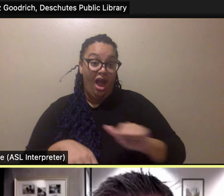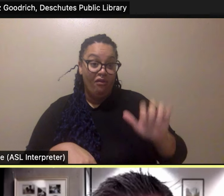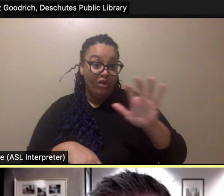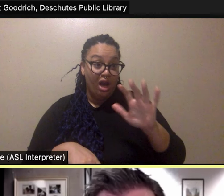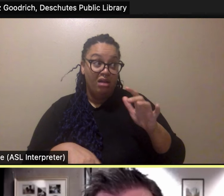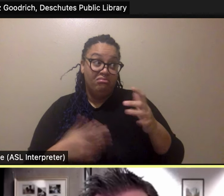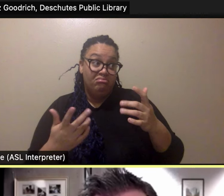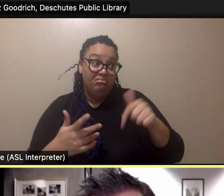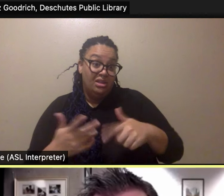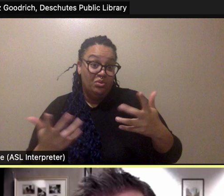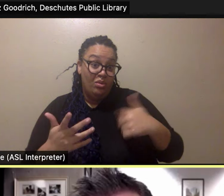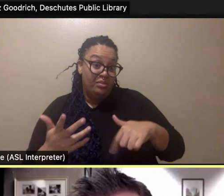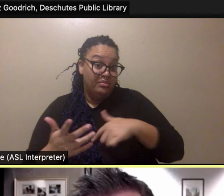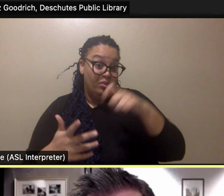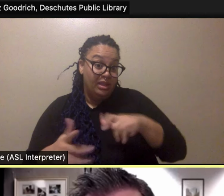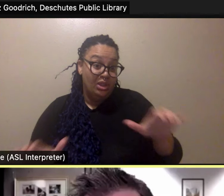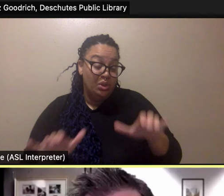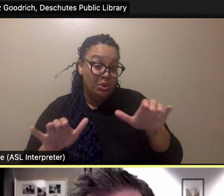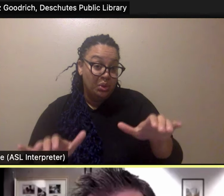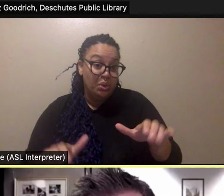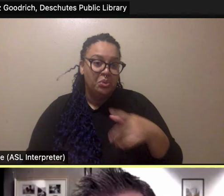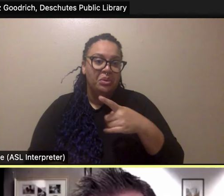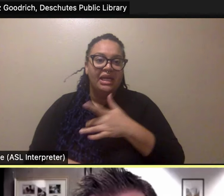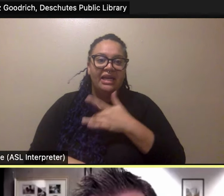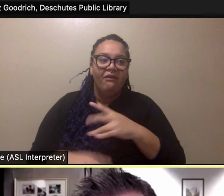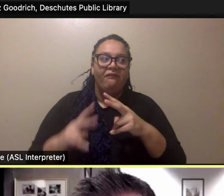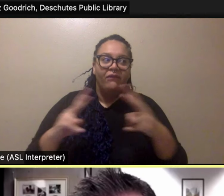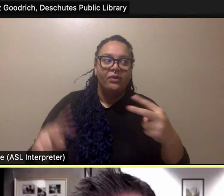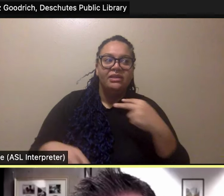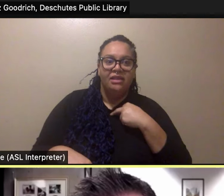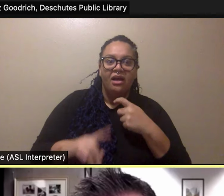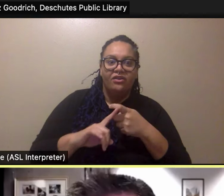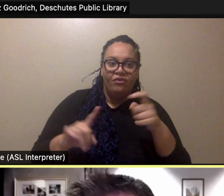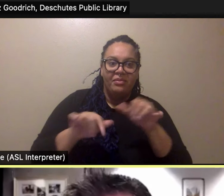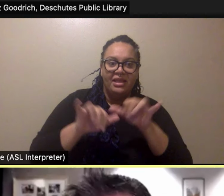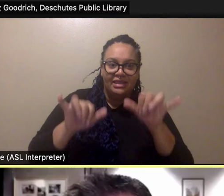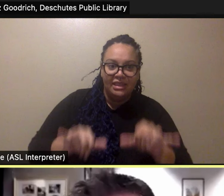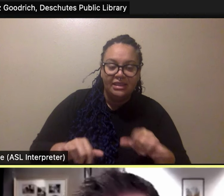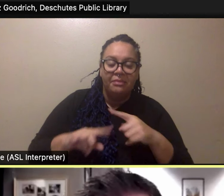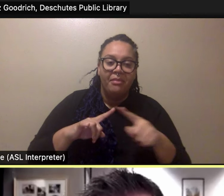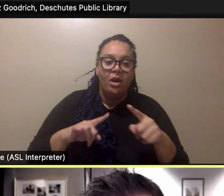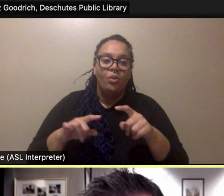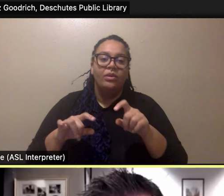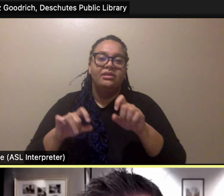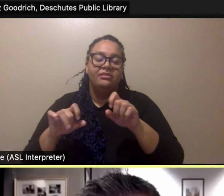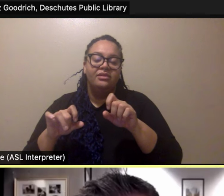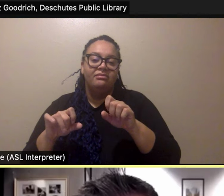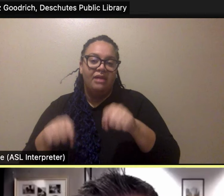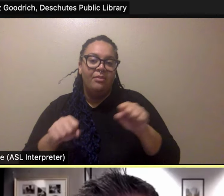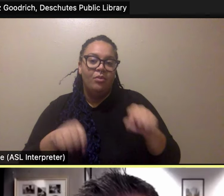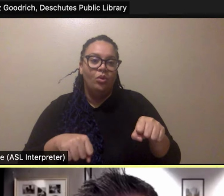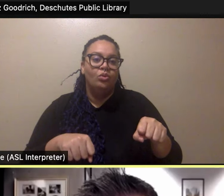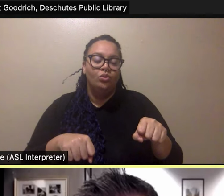do. And it was just kind of, he felt trapped by the system as well, but also was an agent of extreme